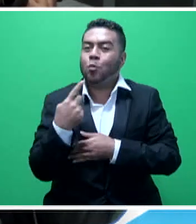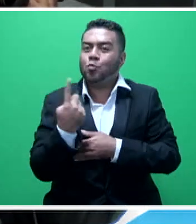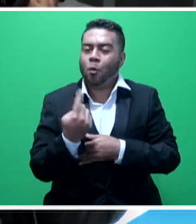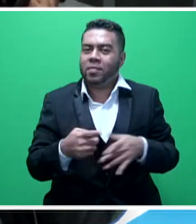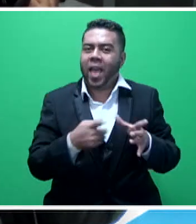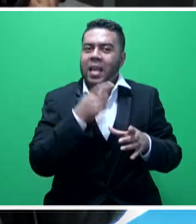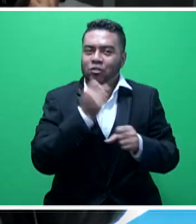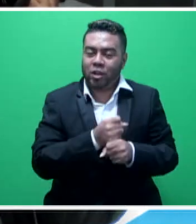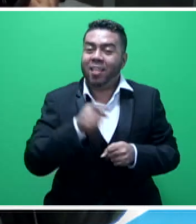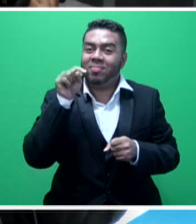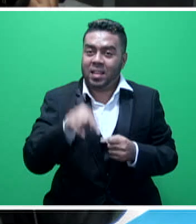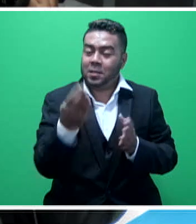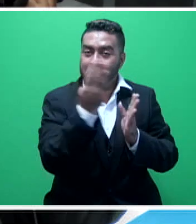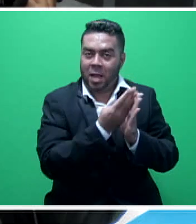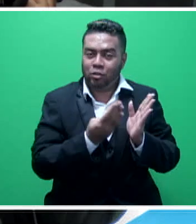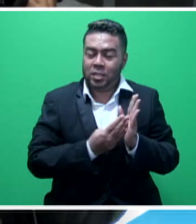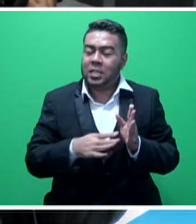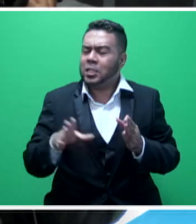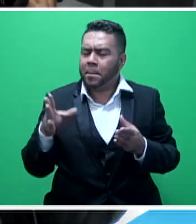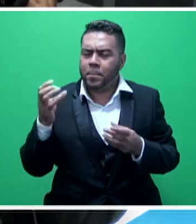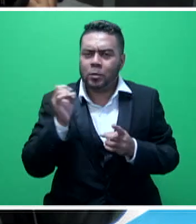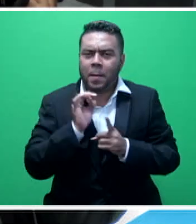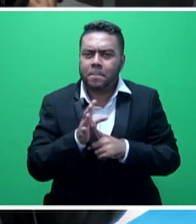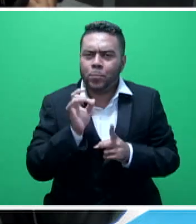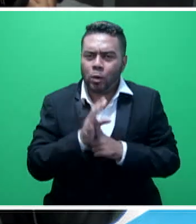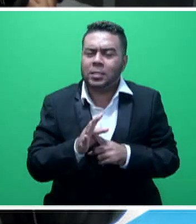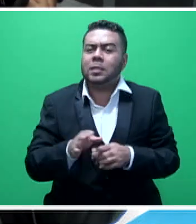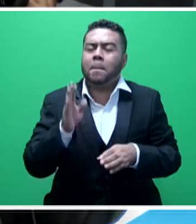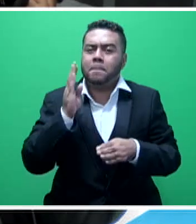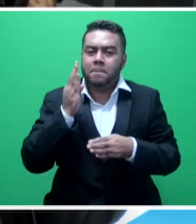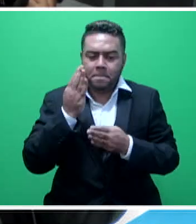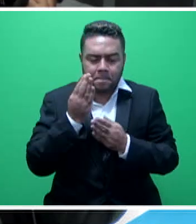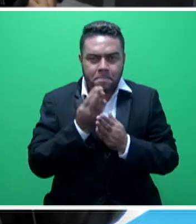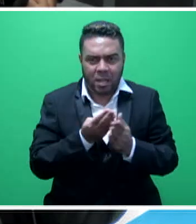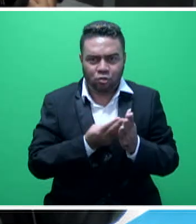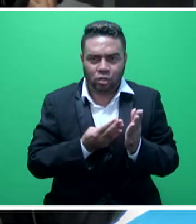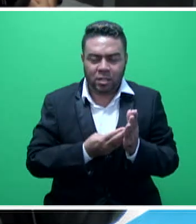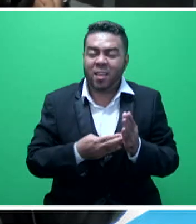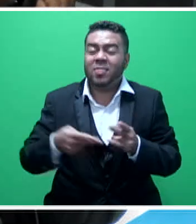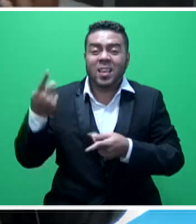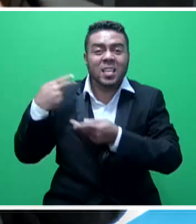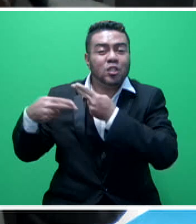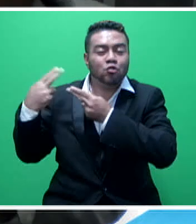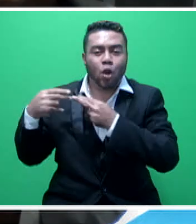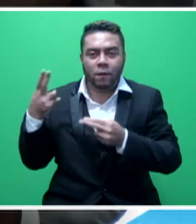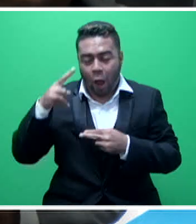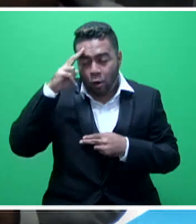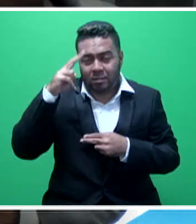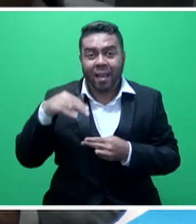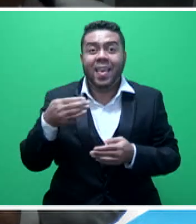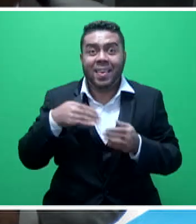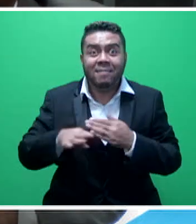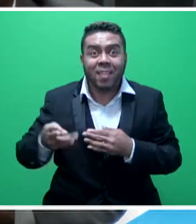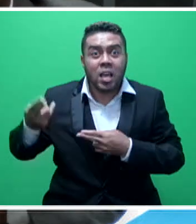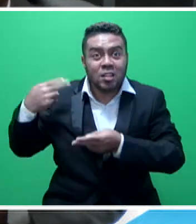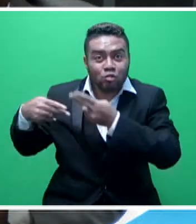this budget is the most important budget in the history of our nation. In the history of our